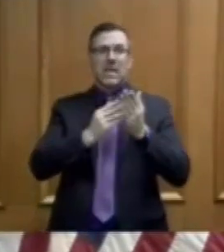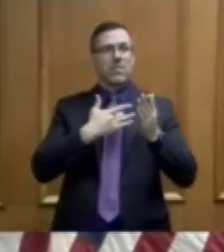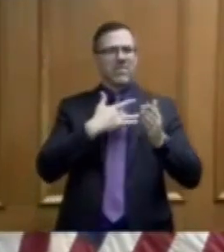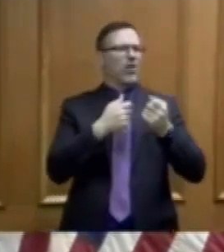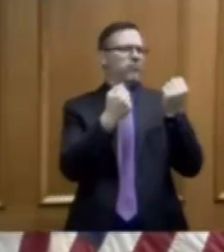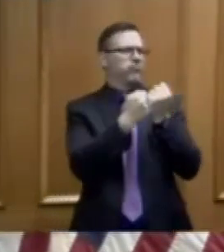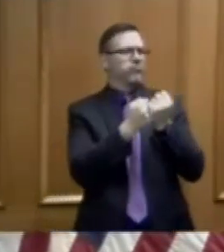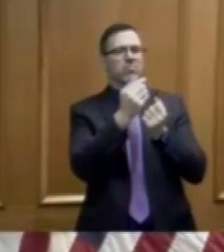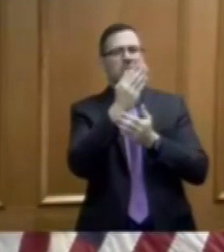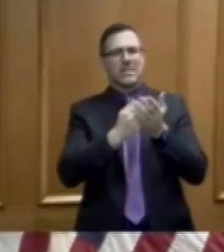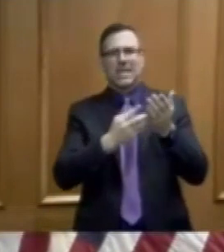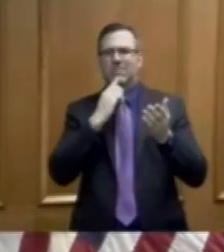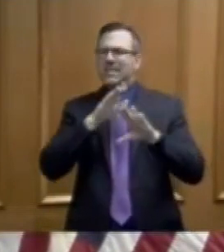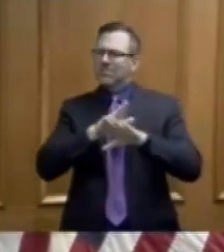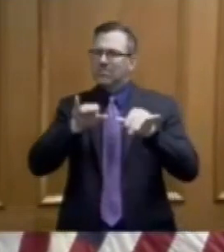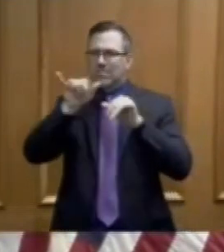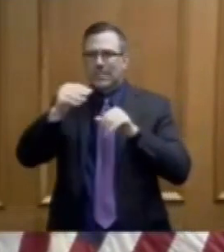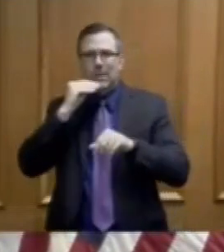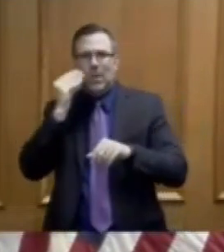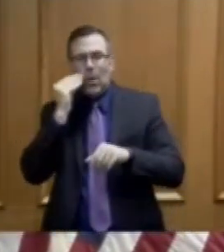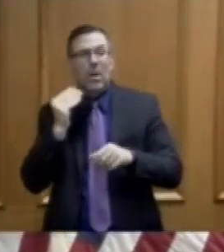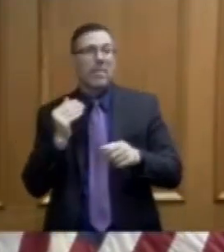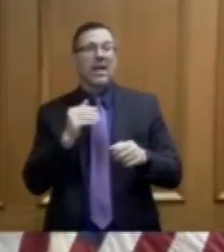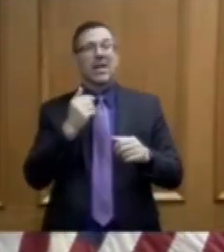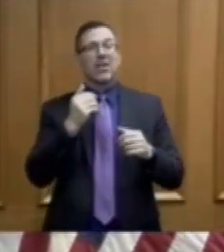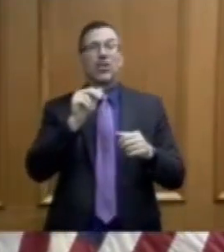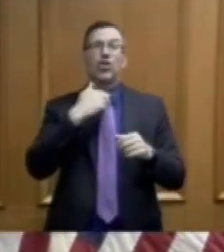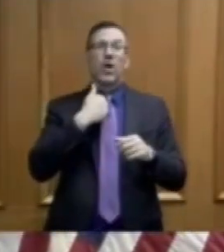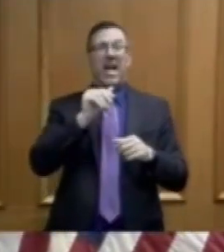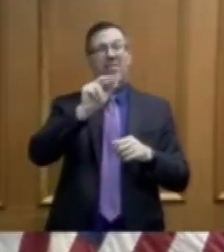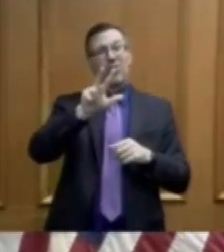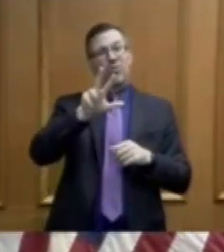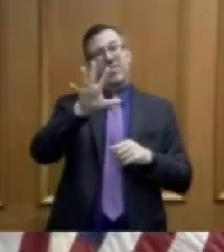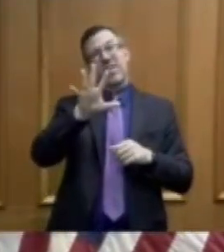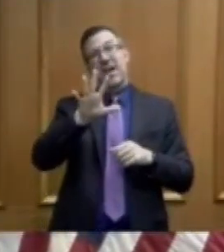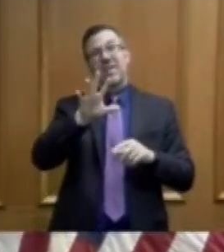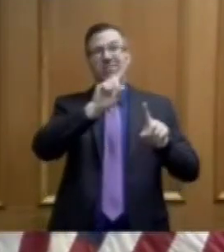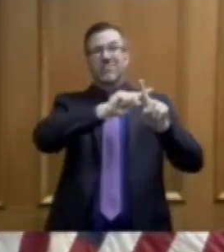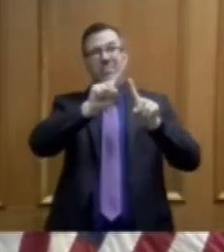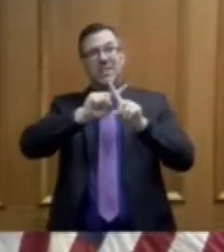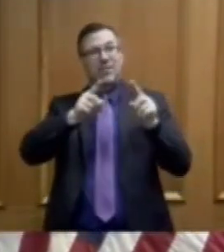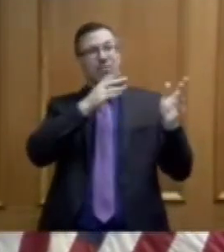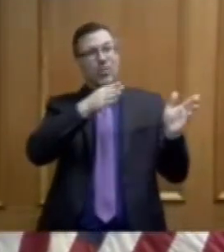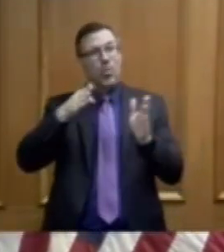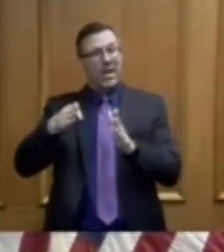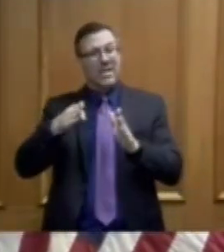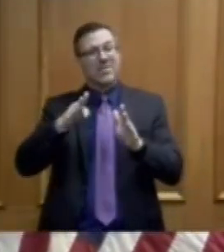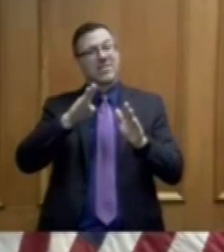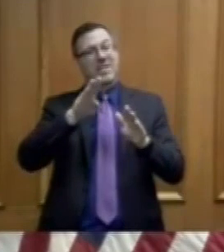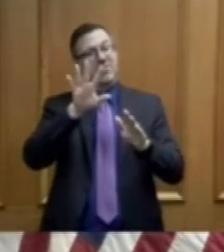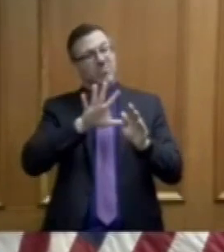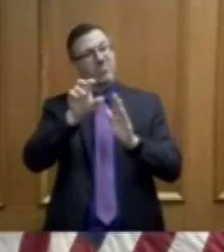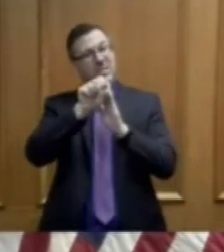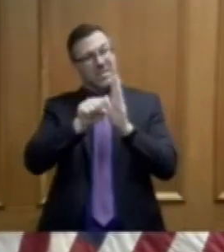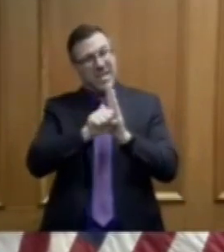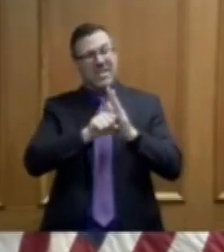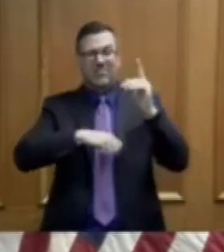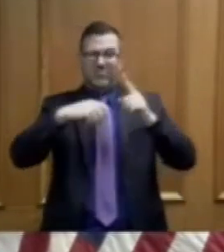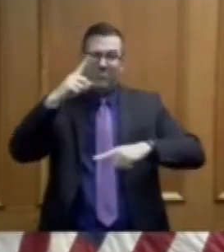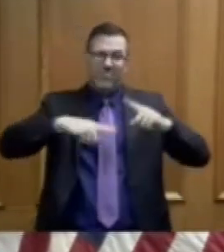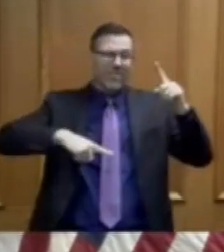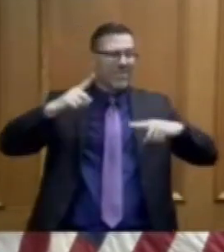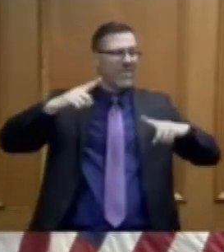or 30 different type models in different states across the country that vary in their